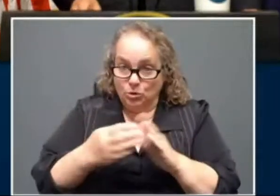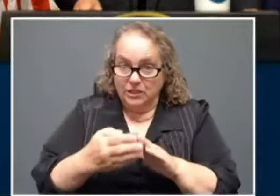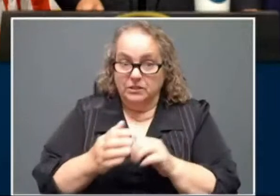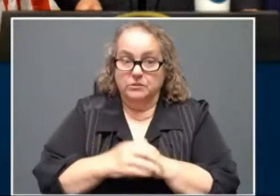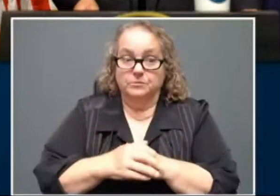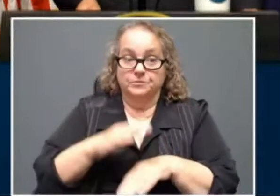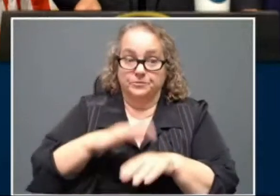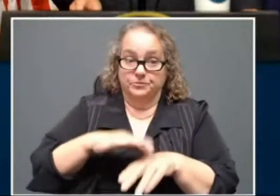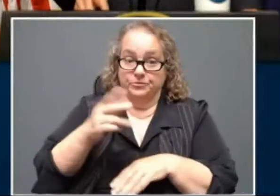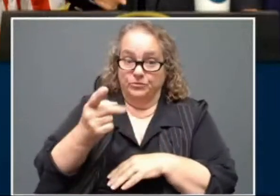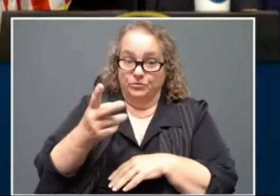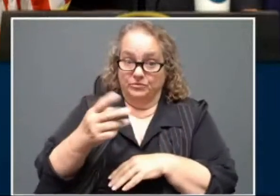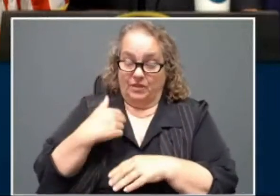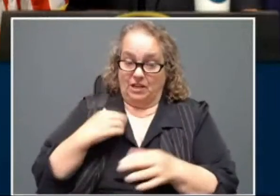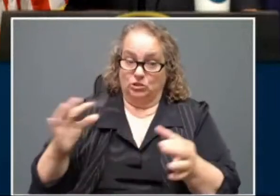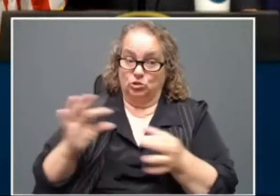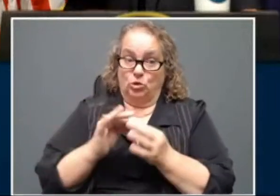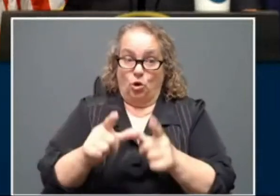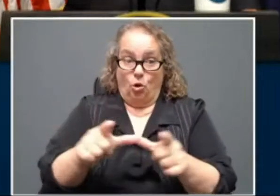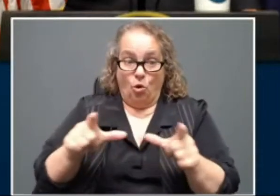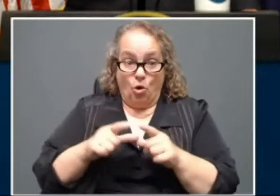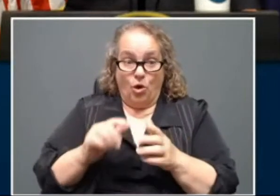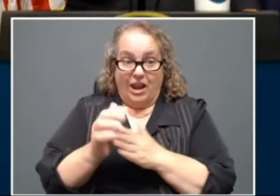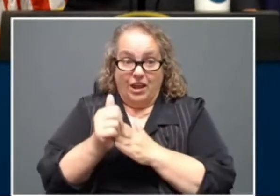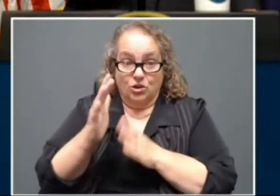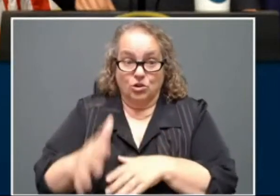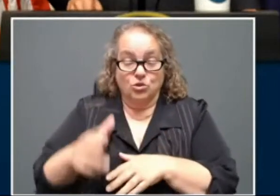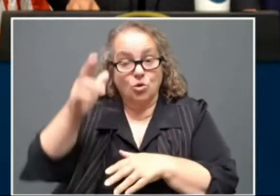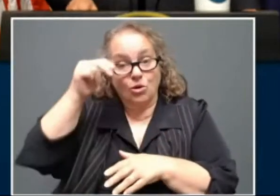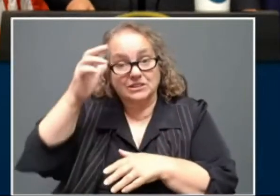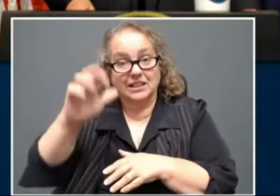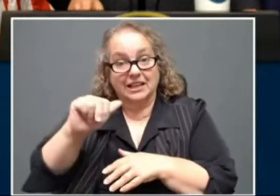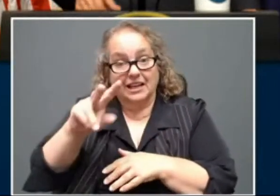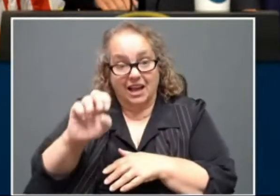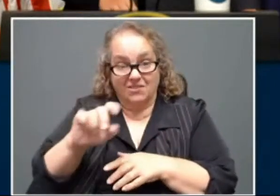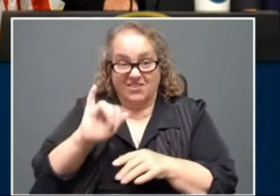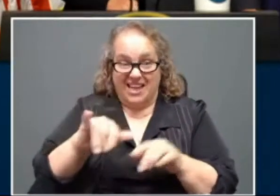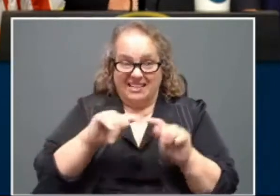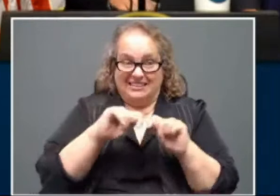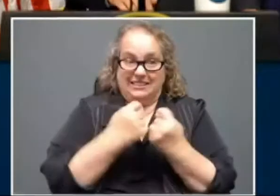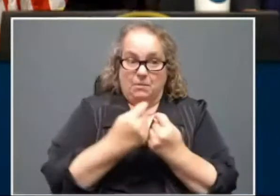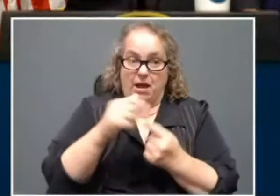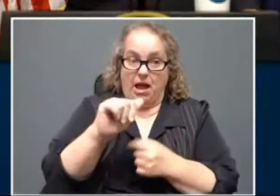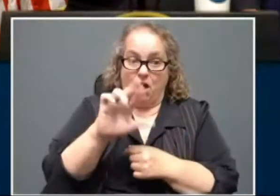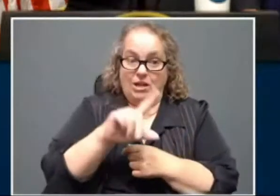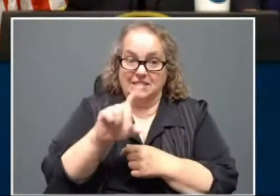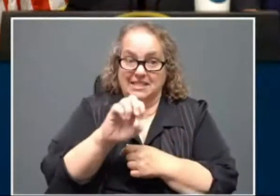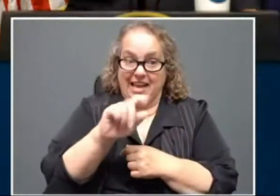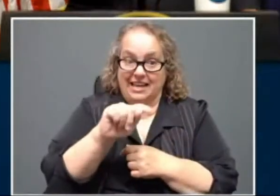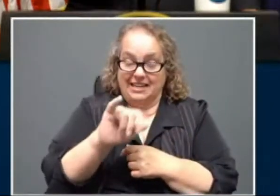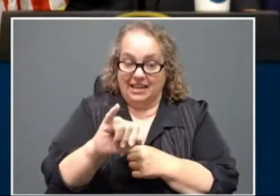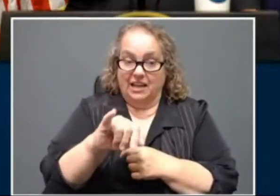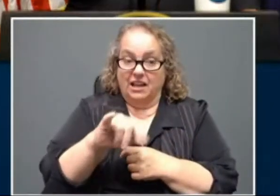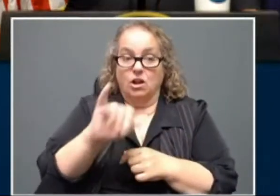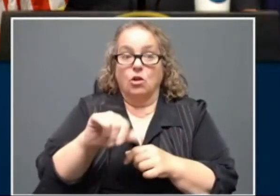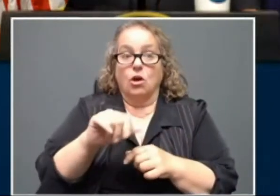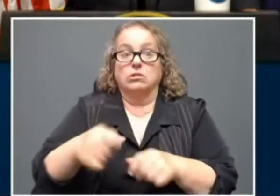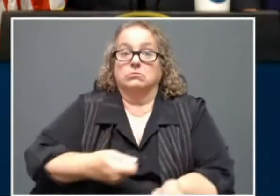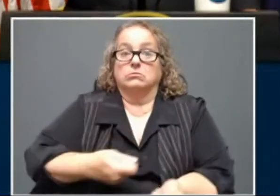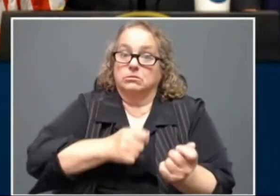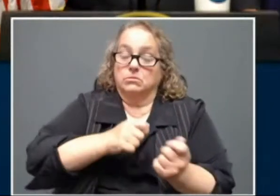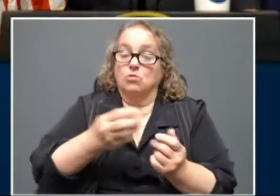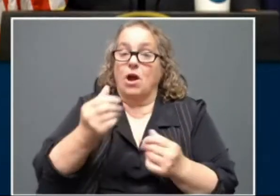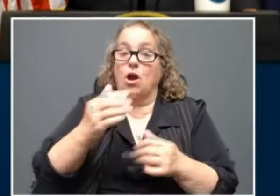joined local leaders and company executives in Horse Cave as T. Marzetti broke ground on the company's largest ever expansion, and it's